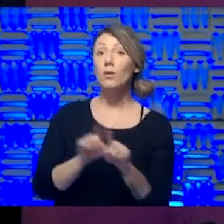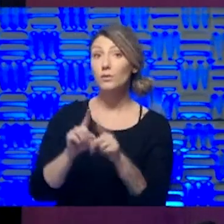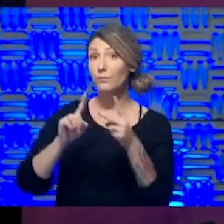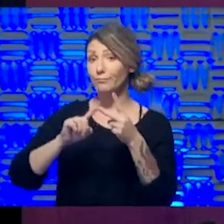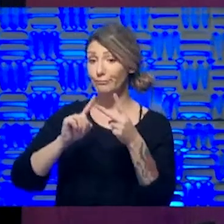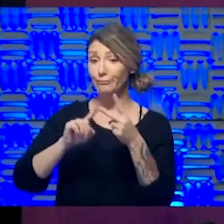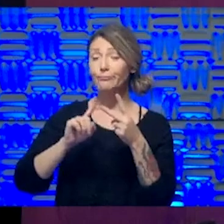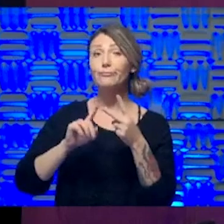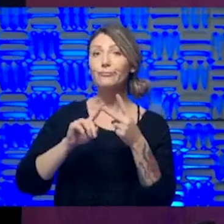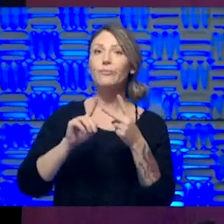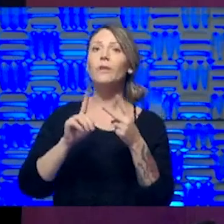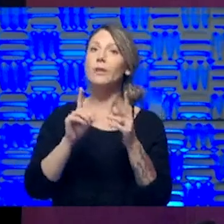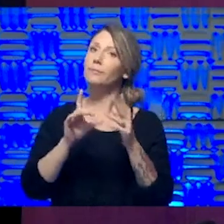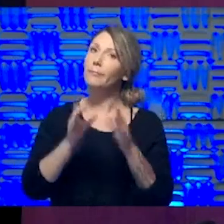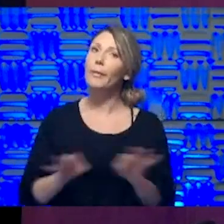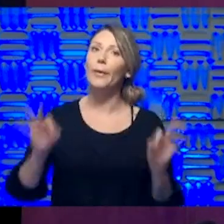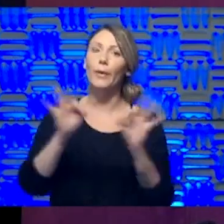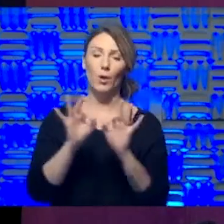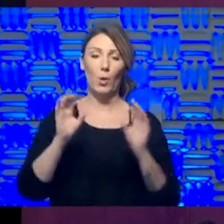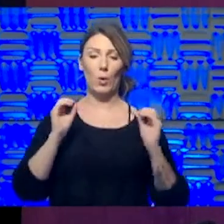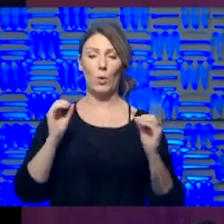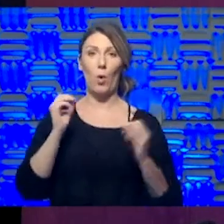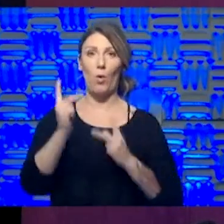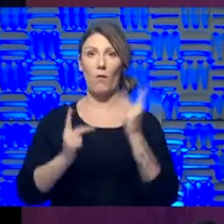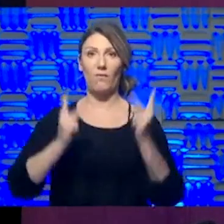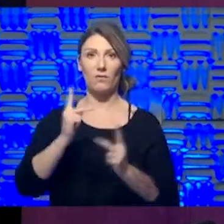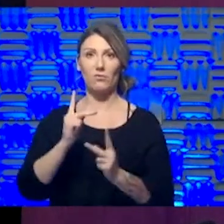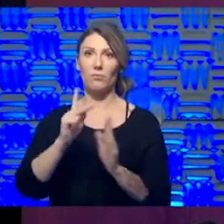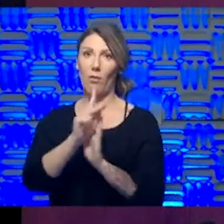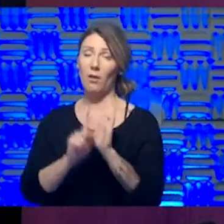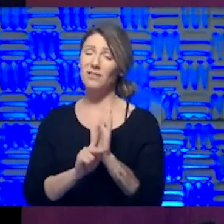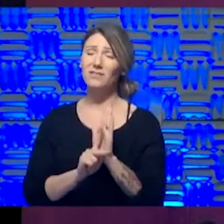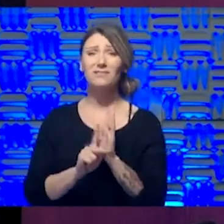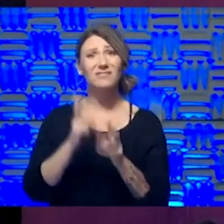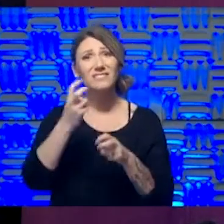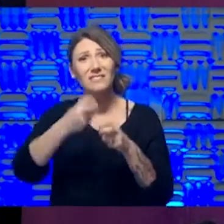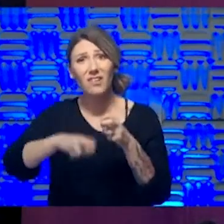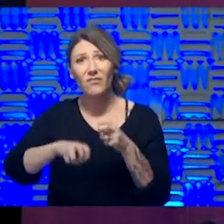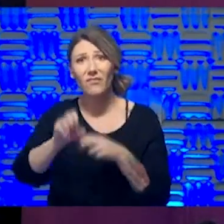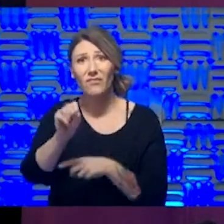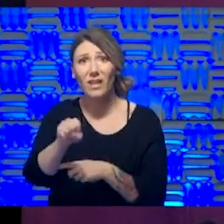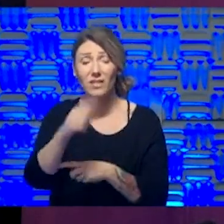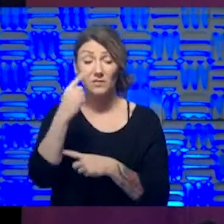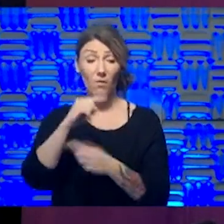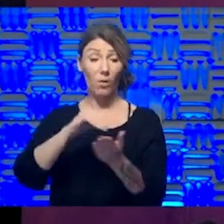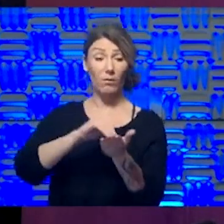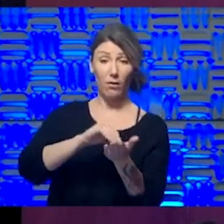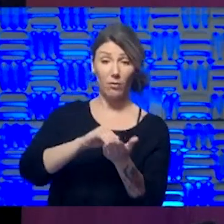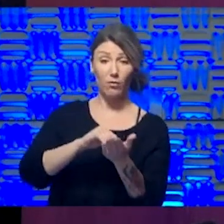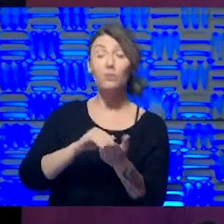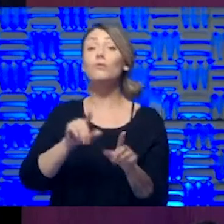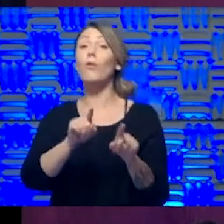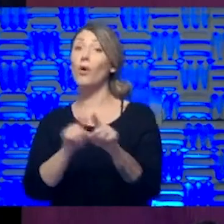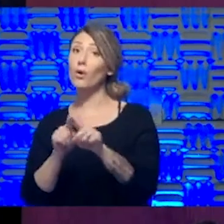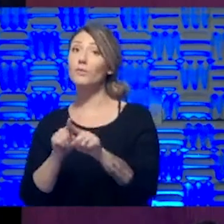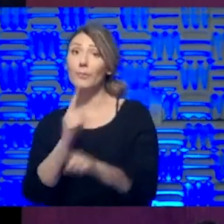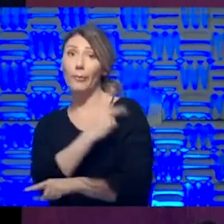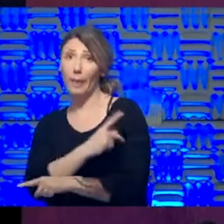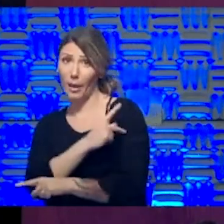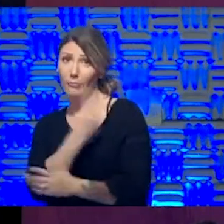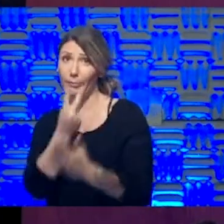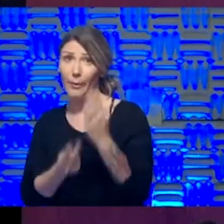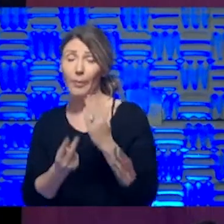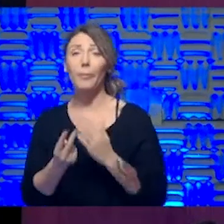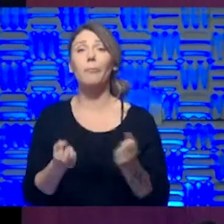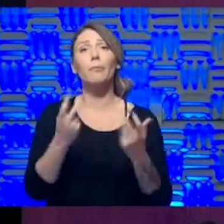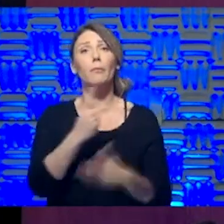the no visitor policy. The no visitor policy is actually really difficult for the doctors and also for the patients, because I think for